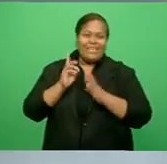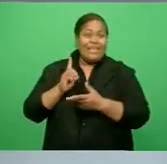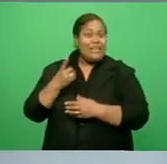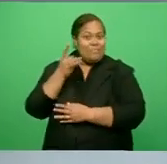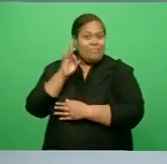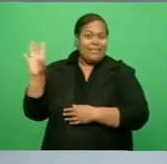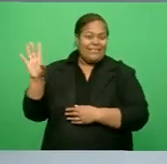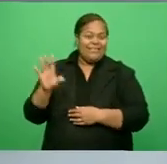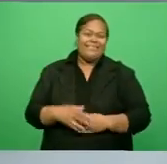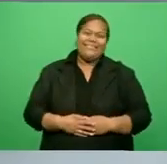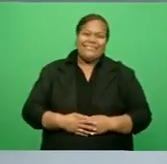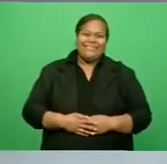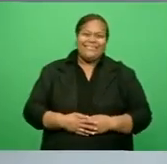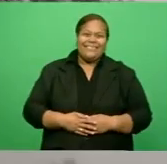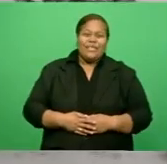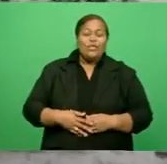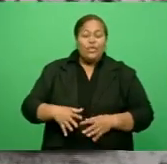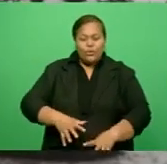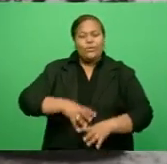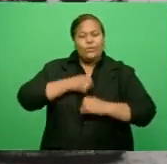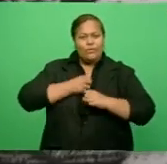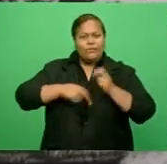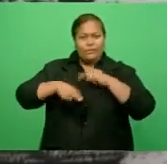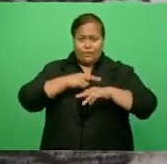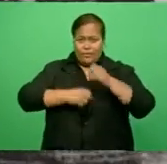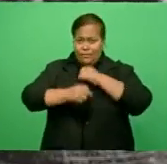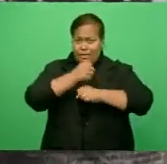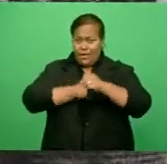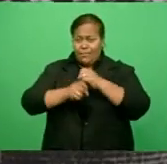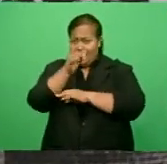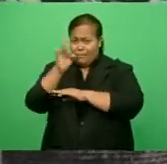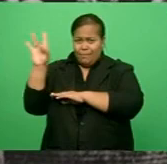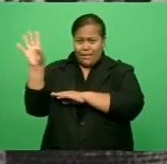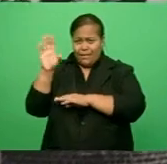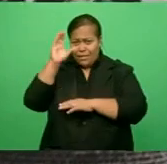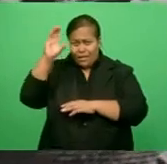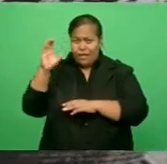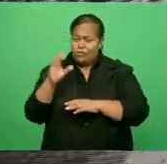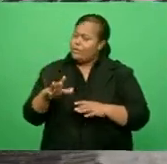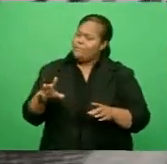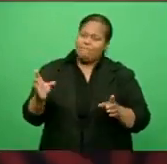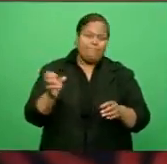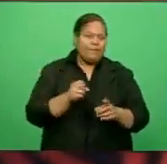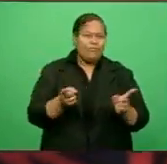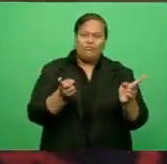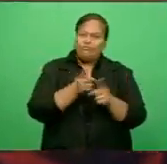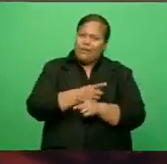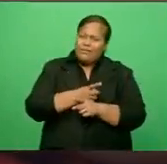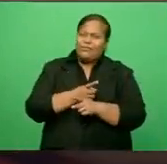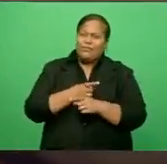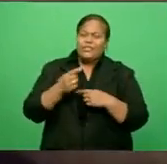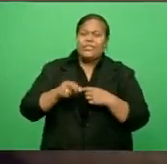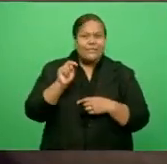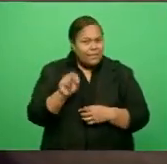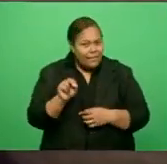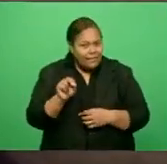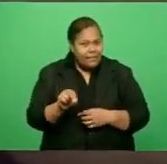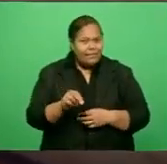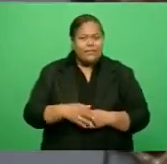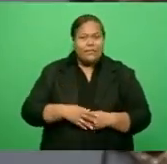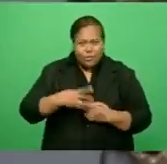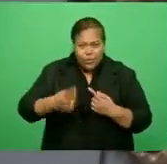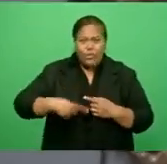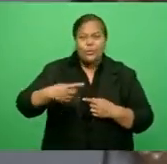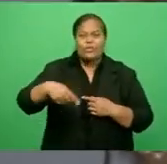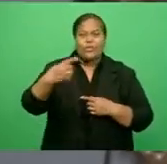is confident that Fiji becoming an independent nation is a change that was inevitable, a change that needed to happen and will